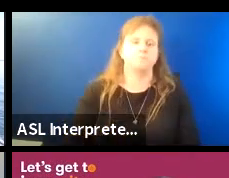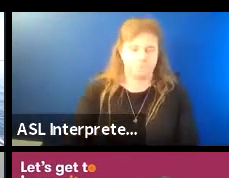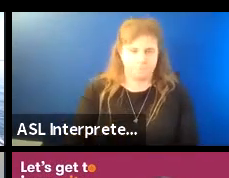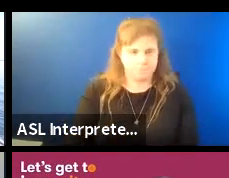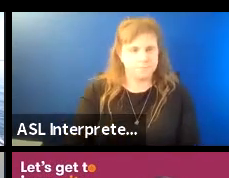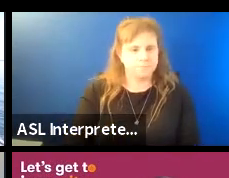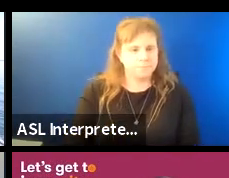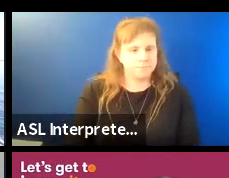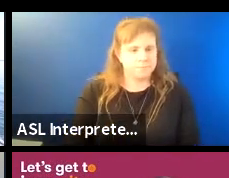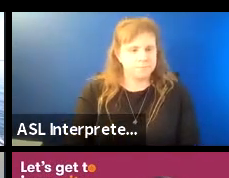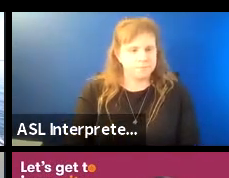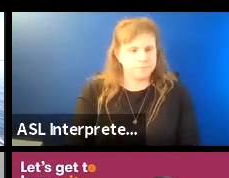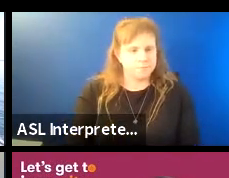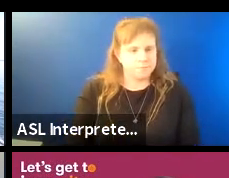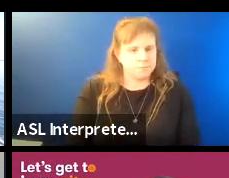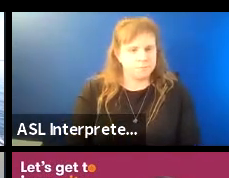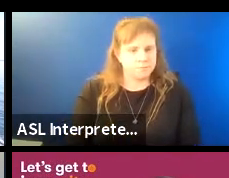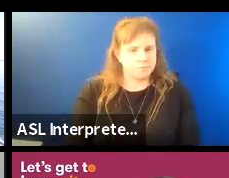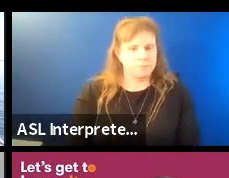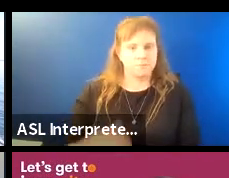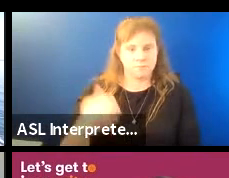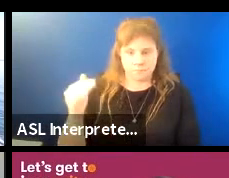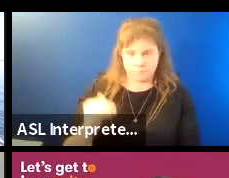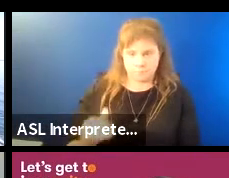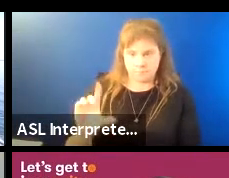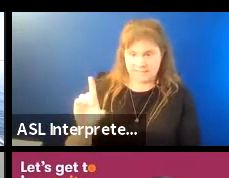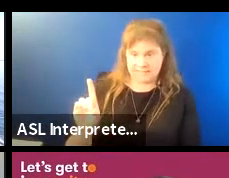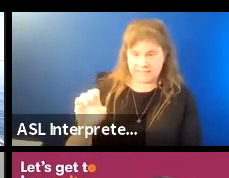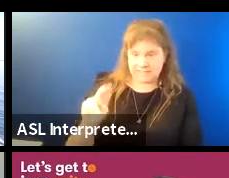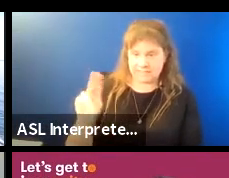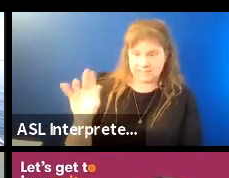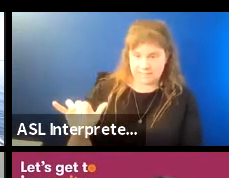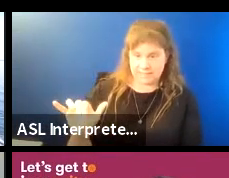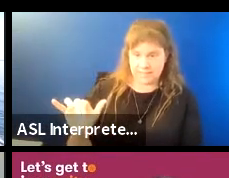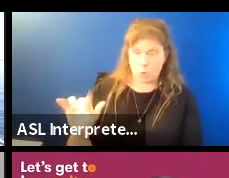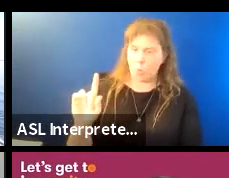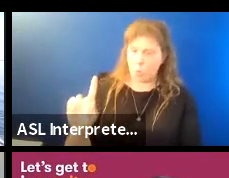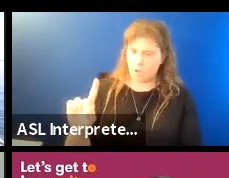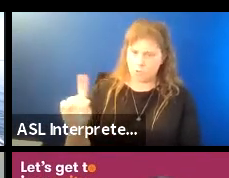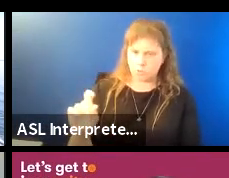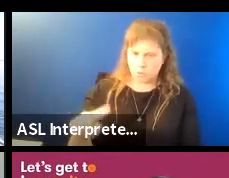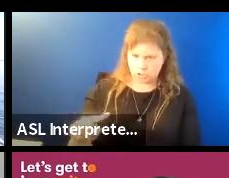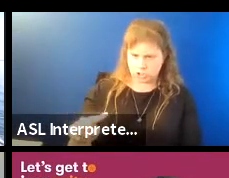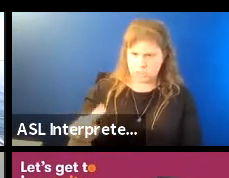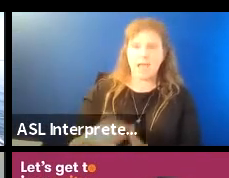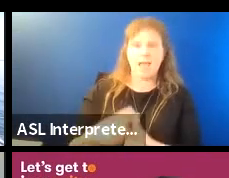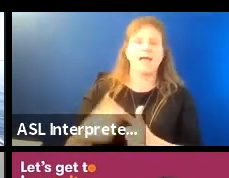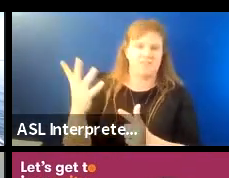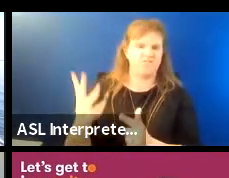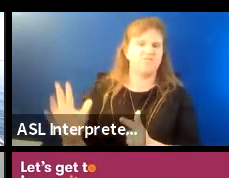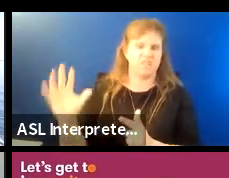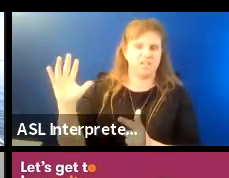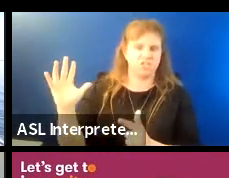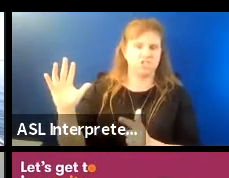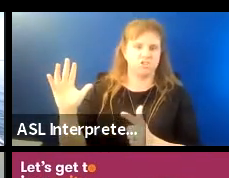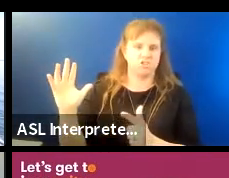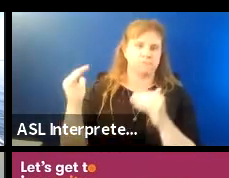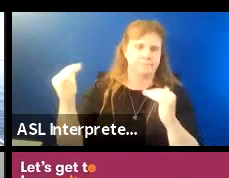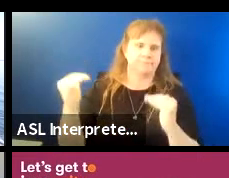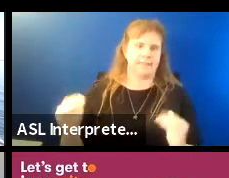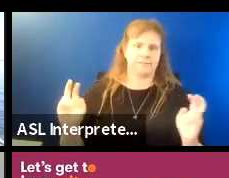Great, thanks, Deanna. Jenny, why don't we go to you for one question, and then I think we'll have to move on, but Aaron and